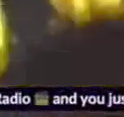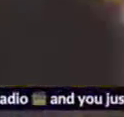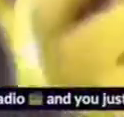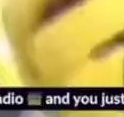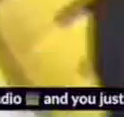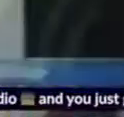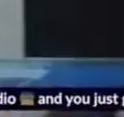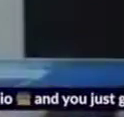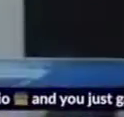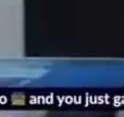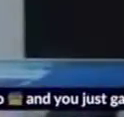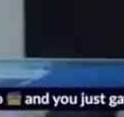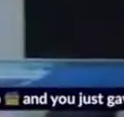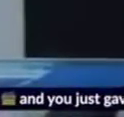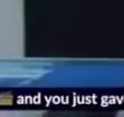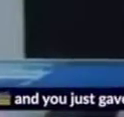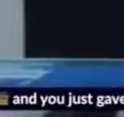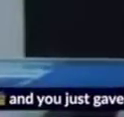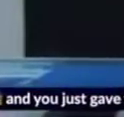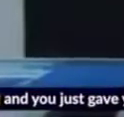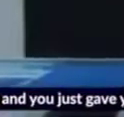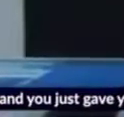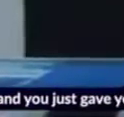me sign that you are finished.